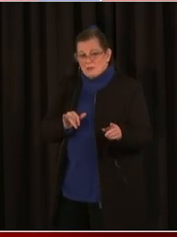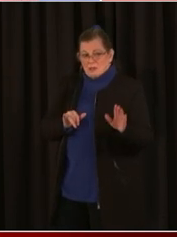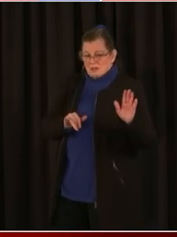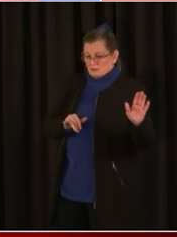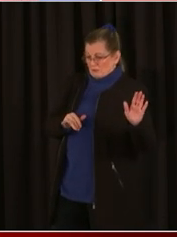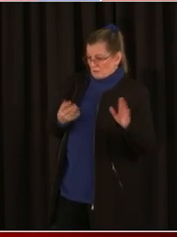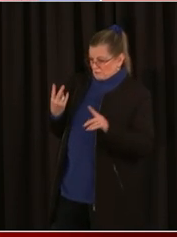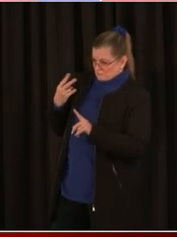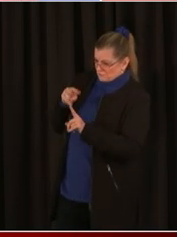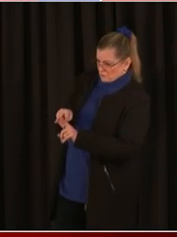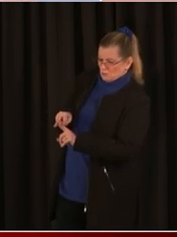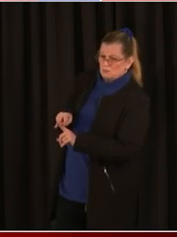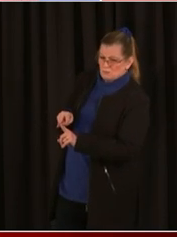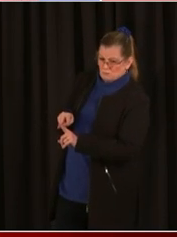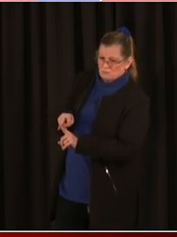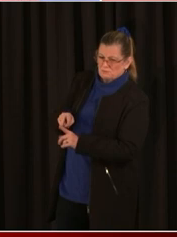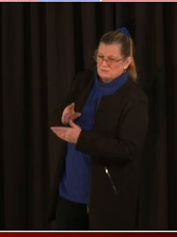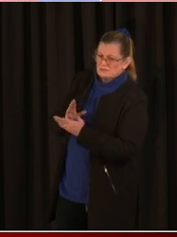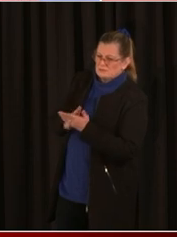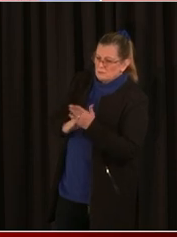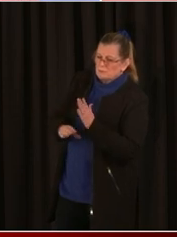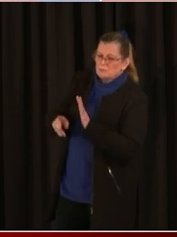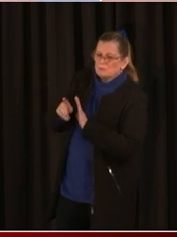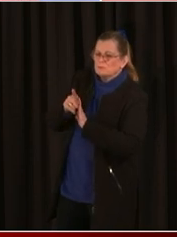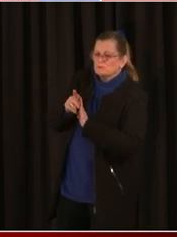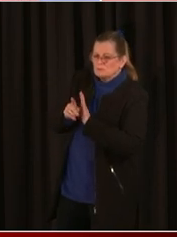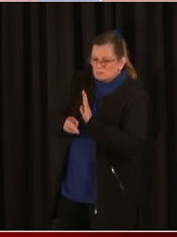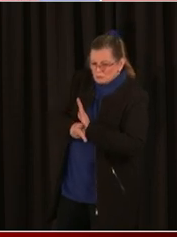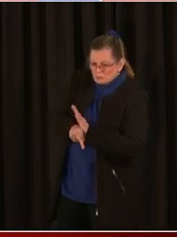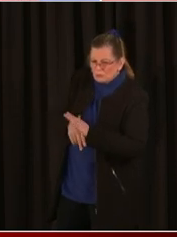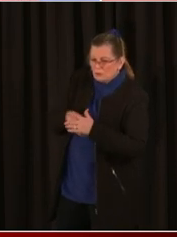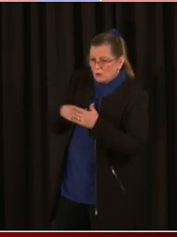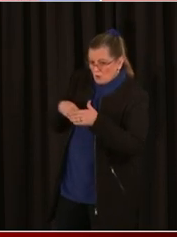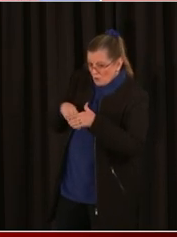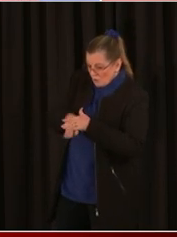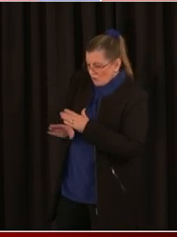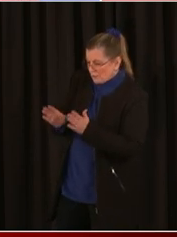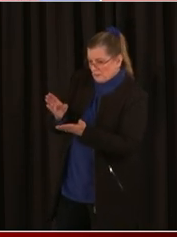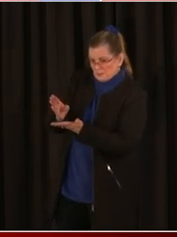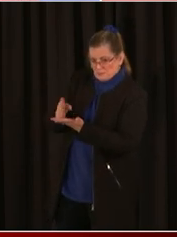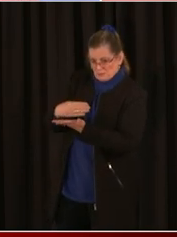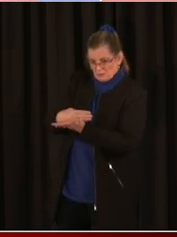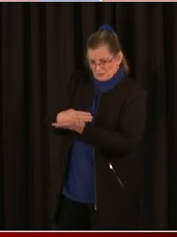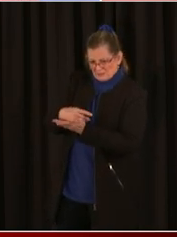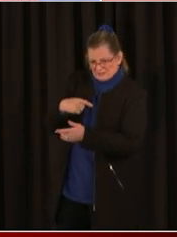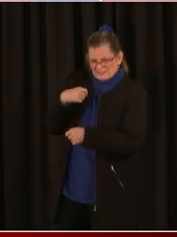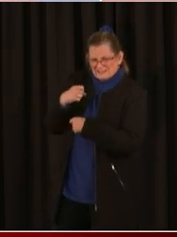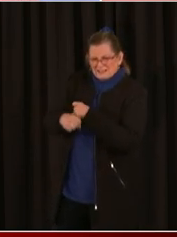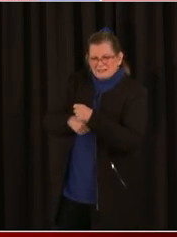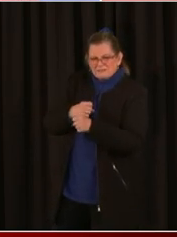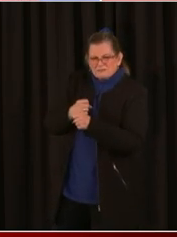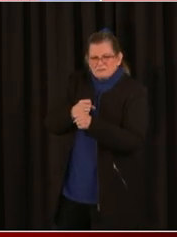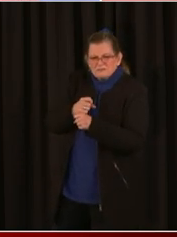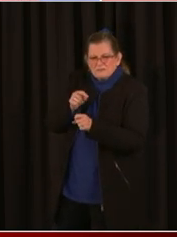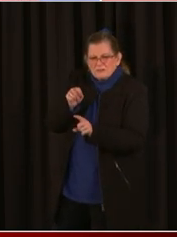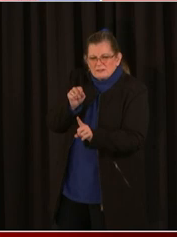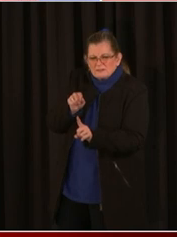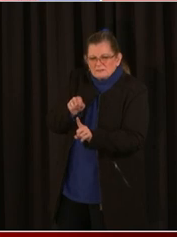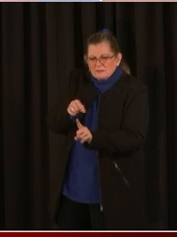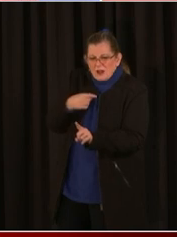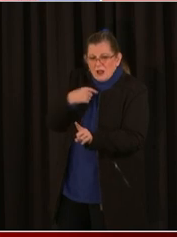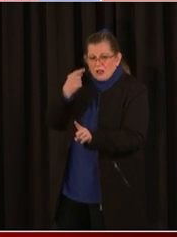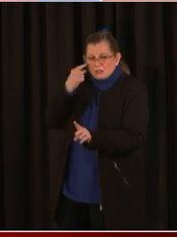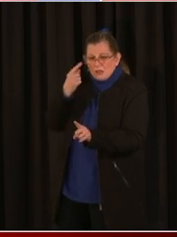view, violate some principles that we had going into this budget season of creating bigger government